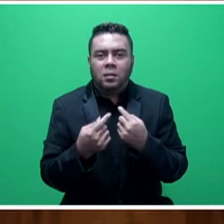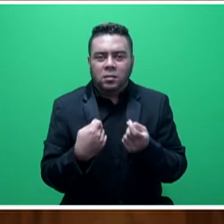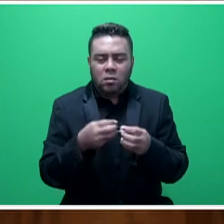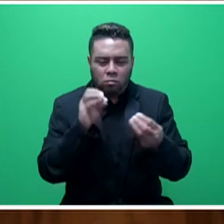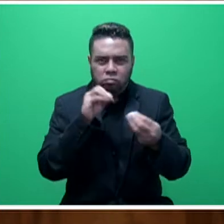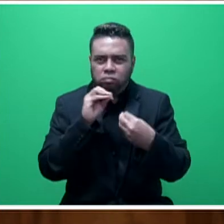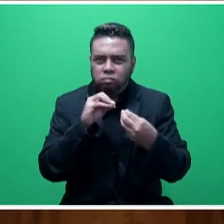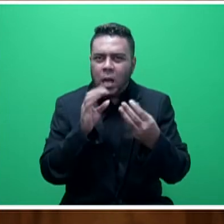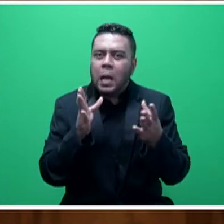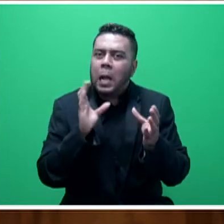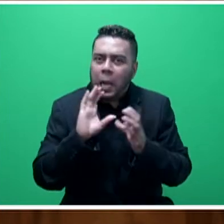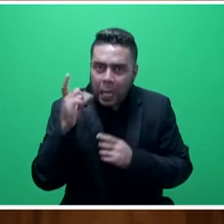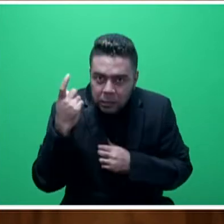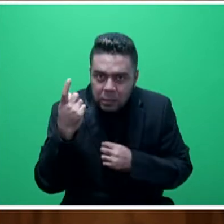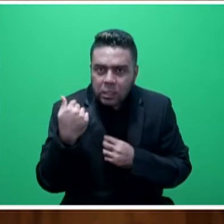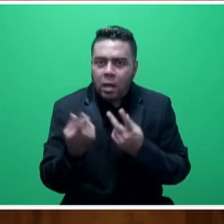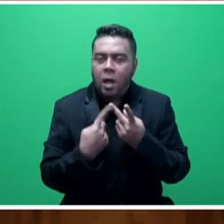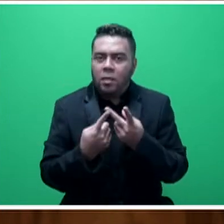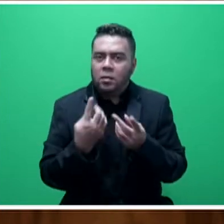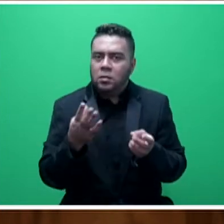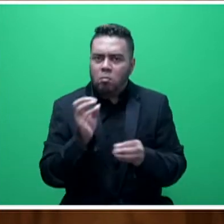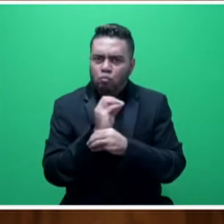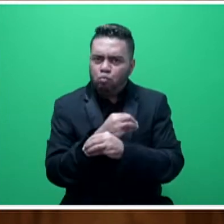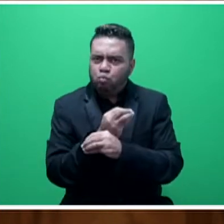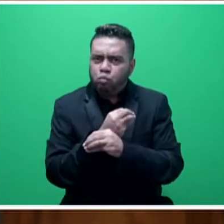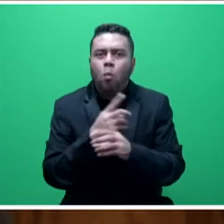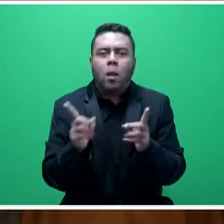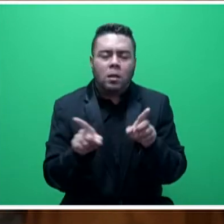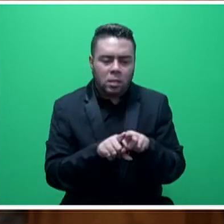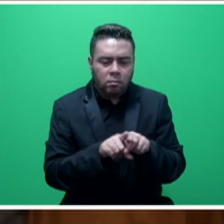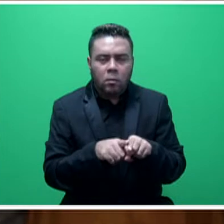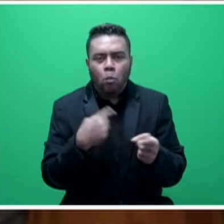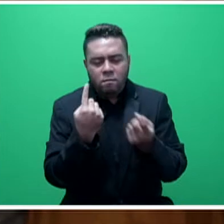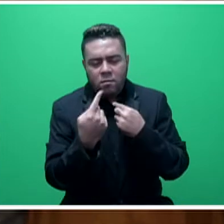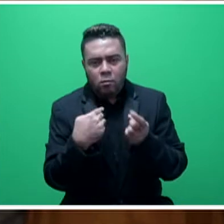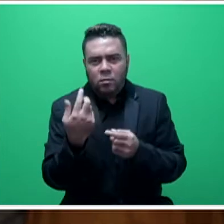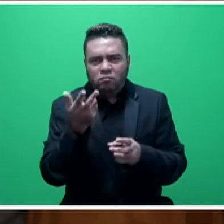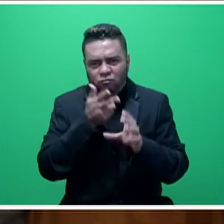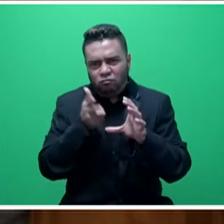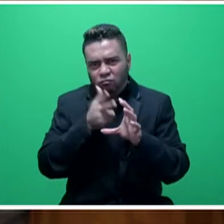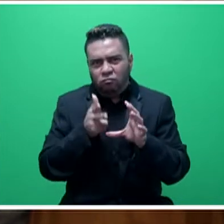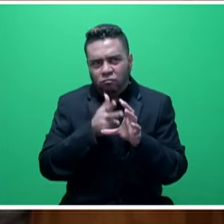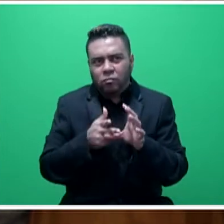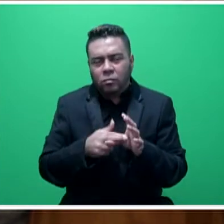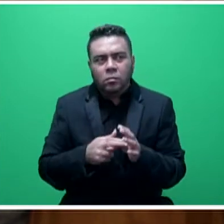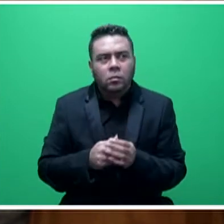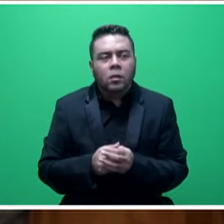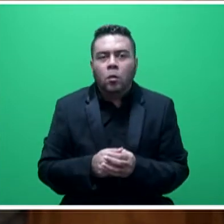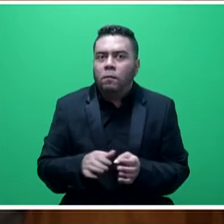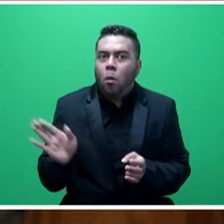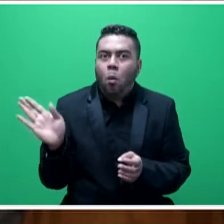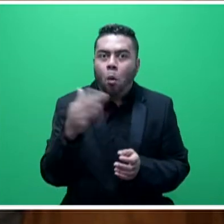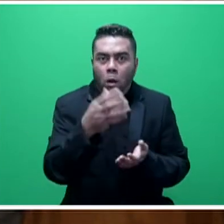courses. Many of the world-leading educational institutions have done the same. Harvard University, for example, has announced that all